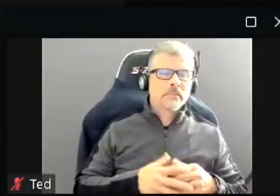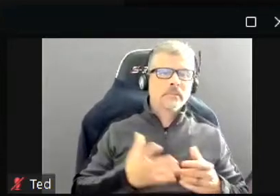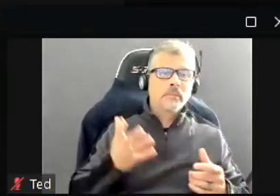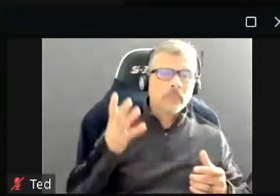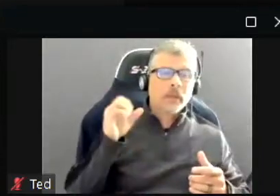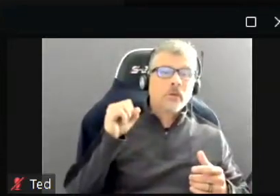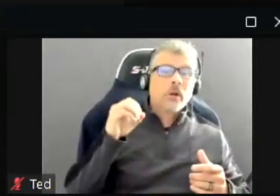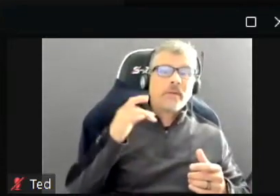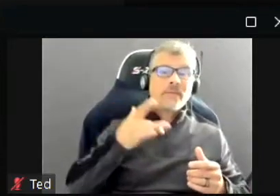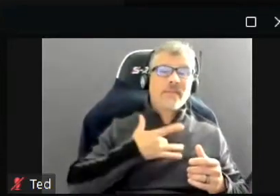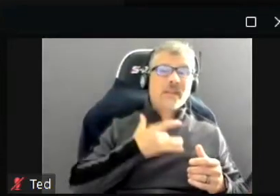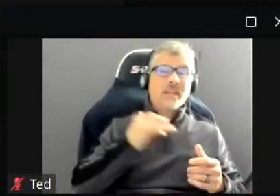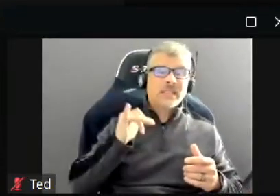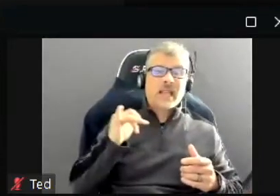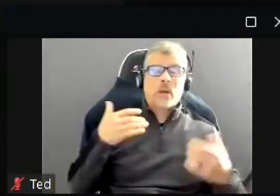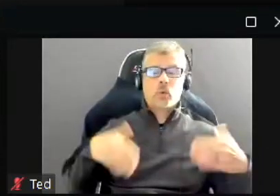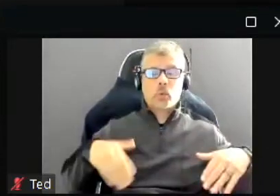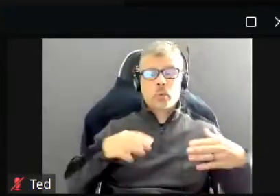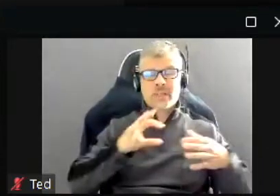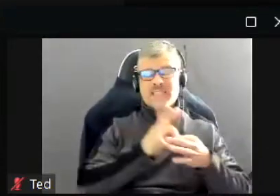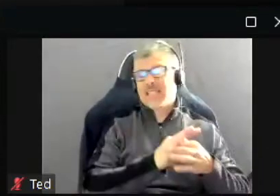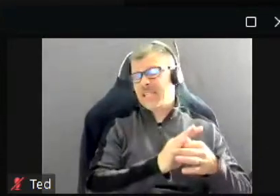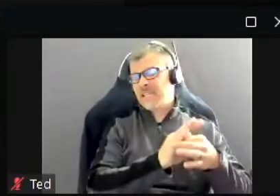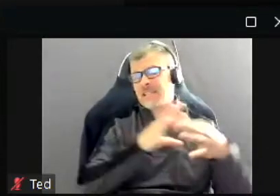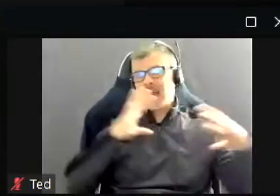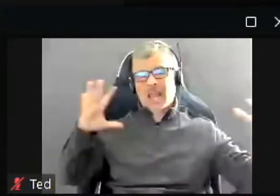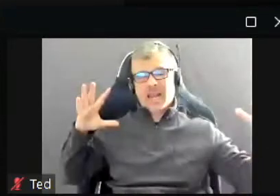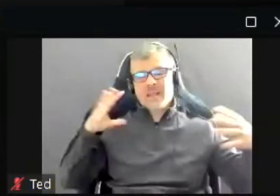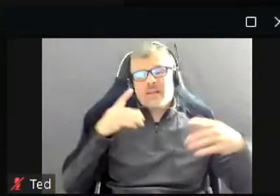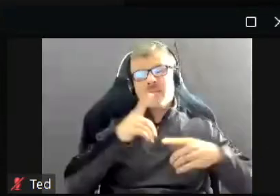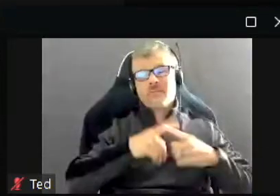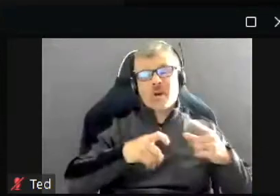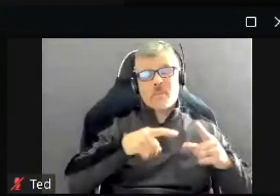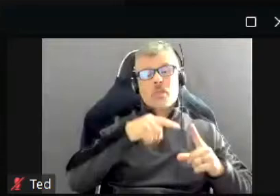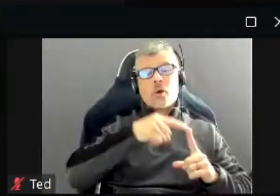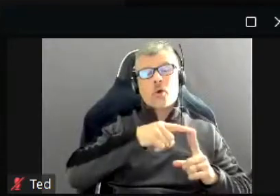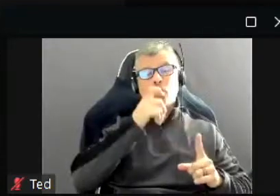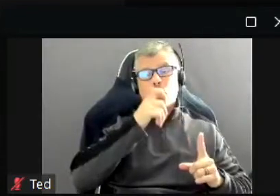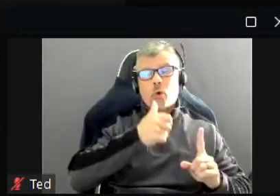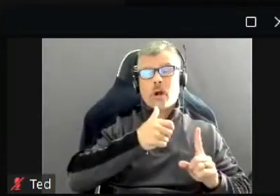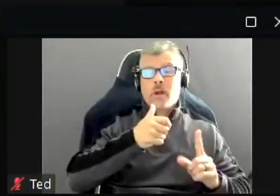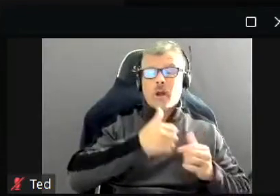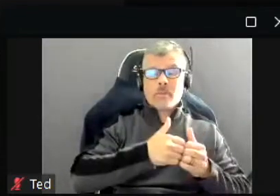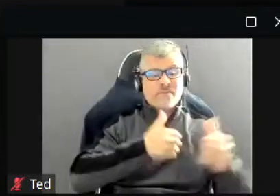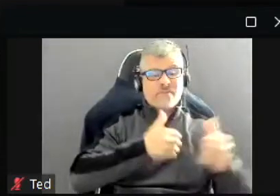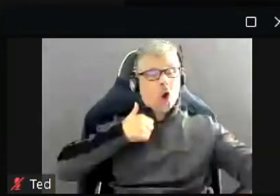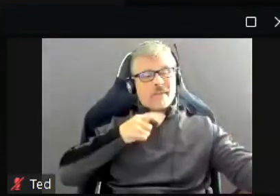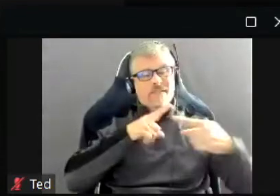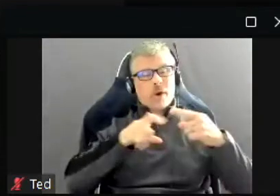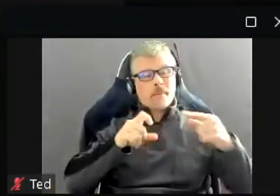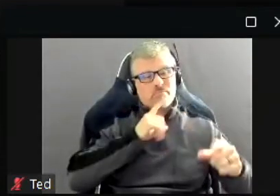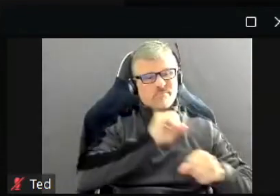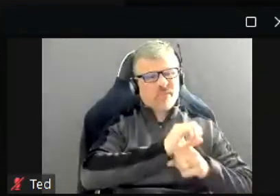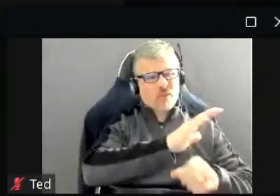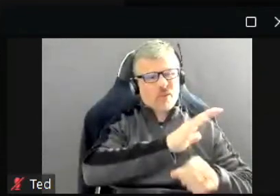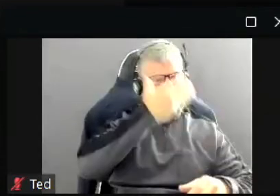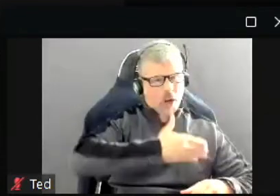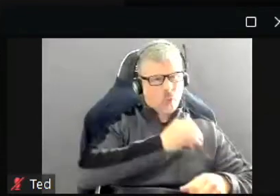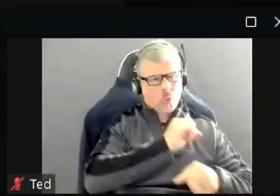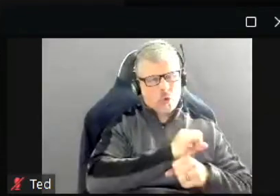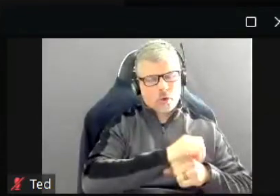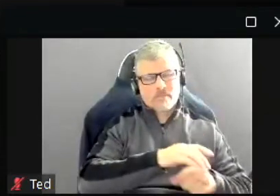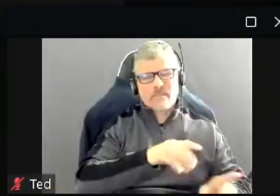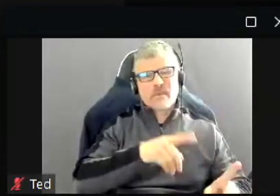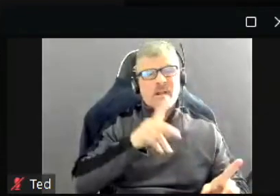there's a huge disconnect to people, like I said, who are farthest away from the work. And just like I think Kay said,